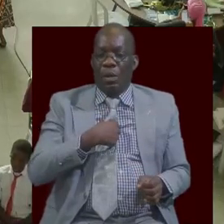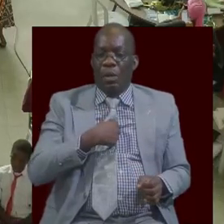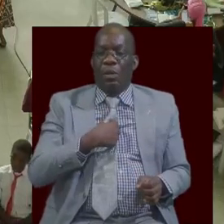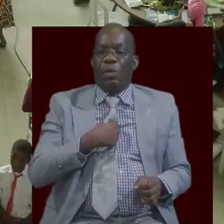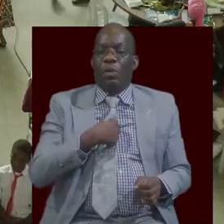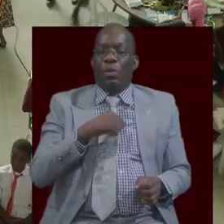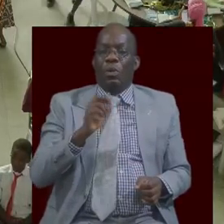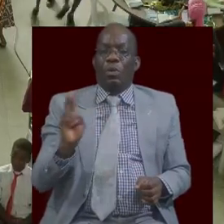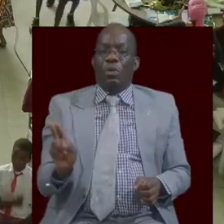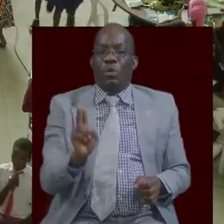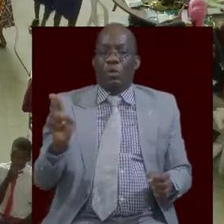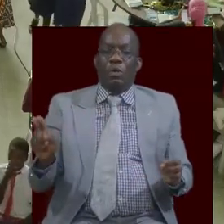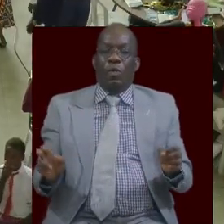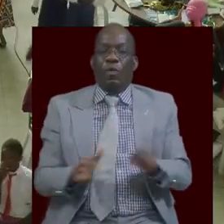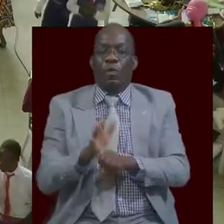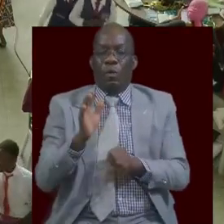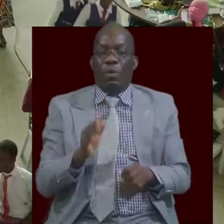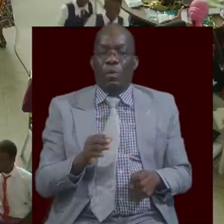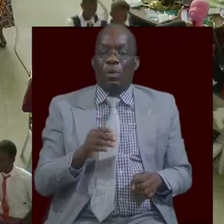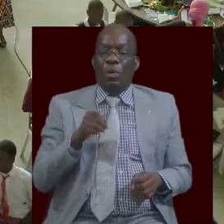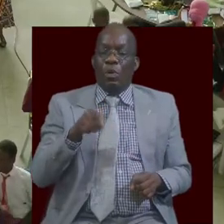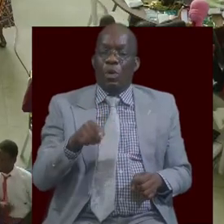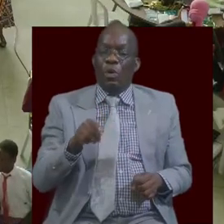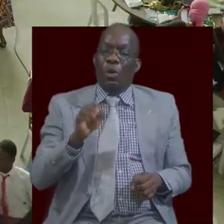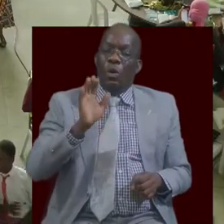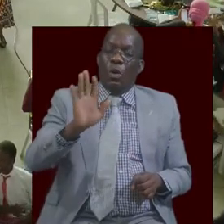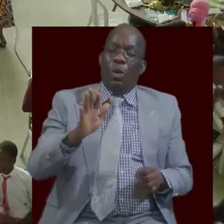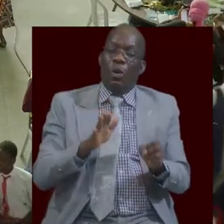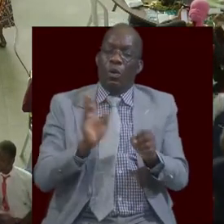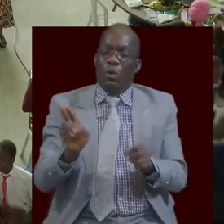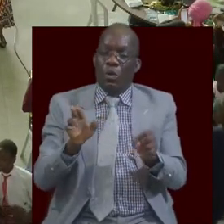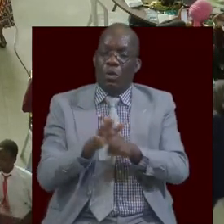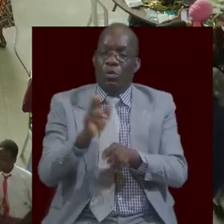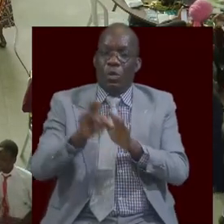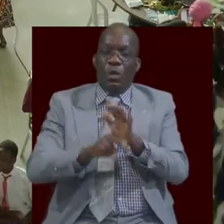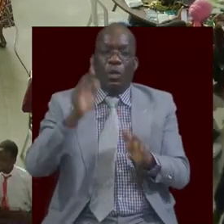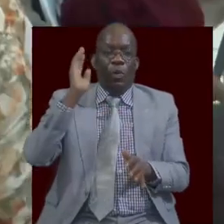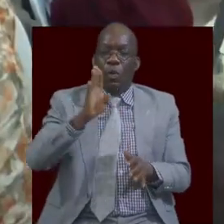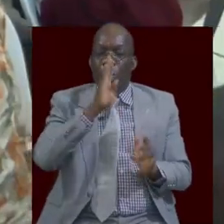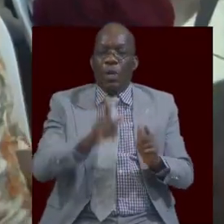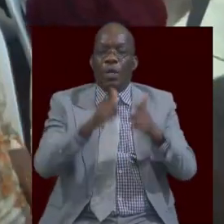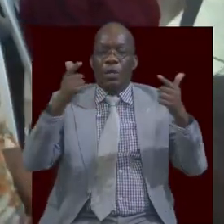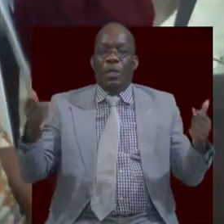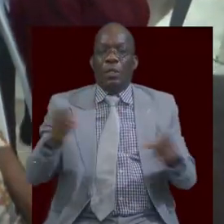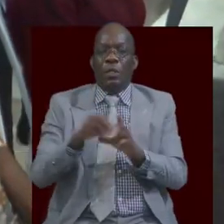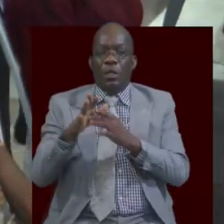useful, and your usefulness will be unprecedented in Jesus'